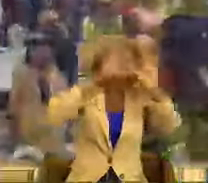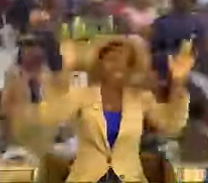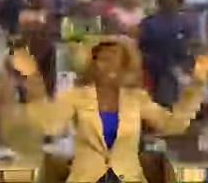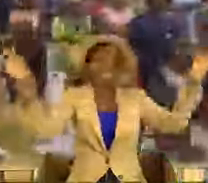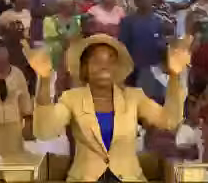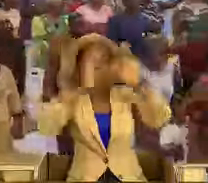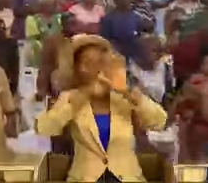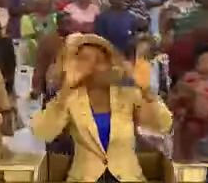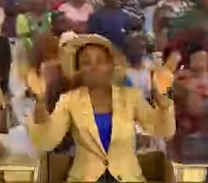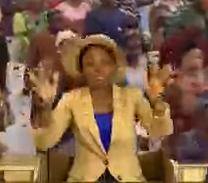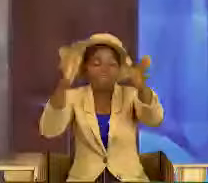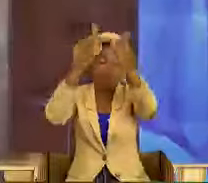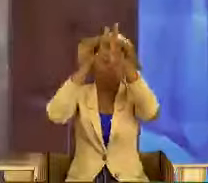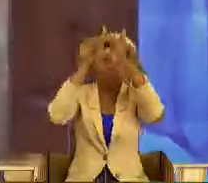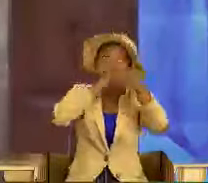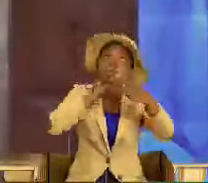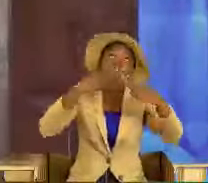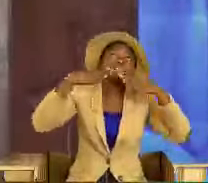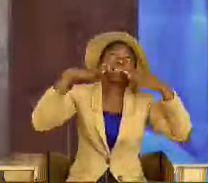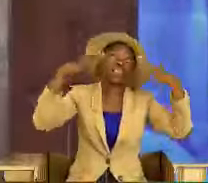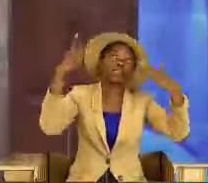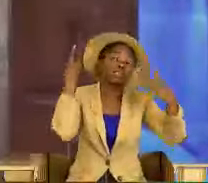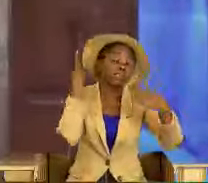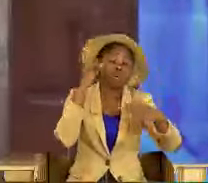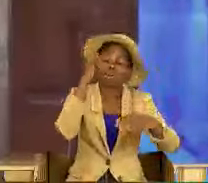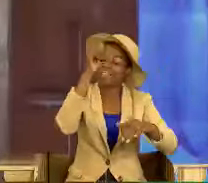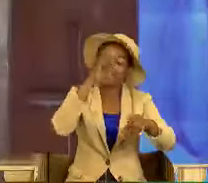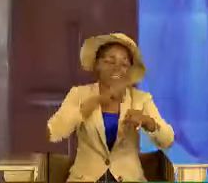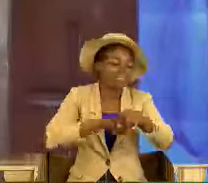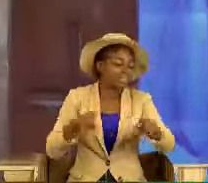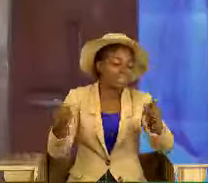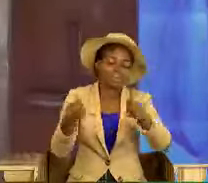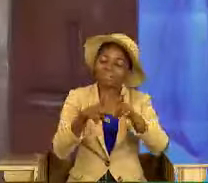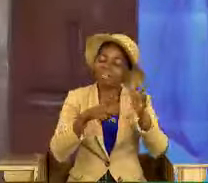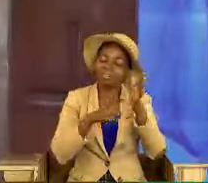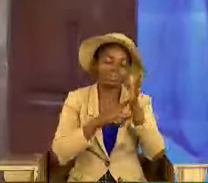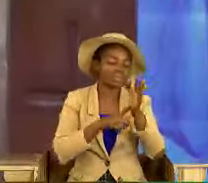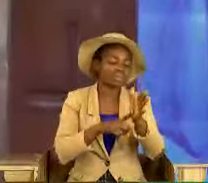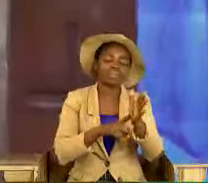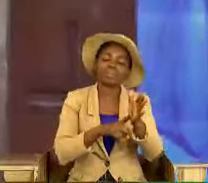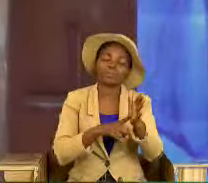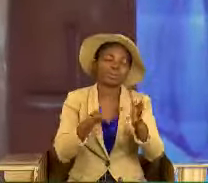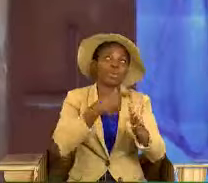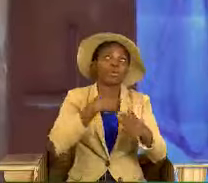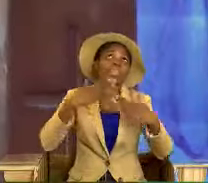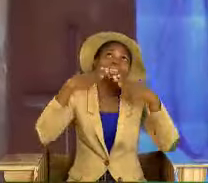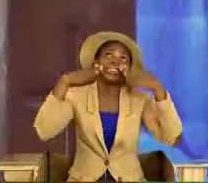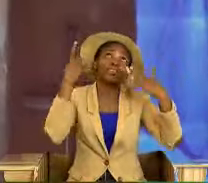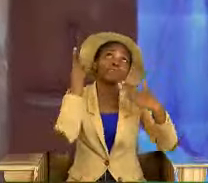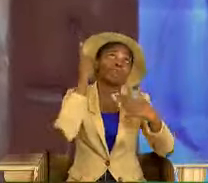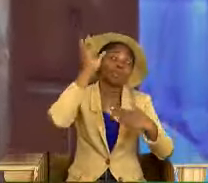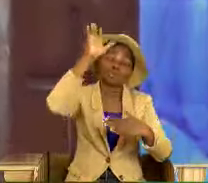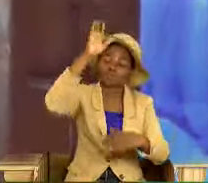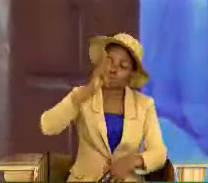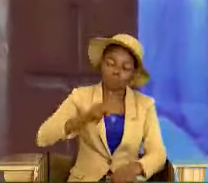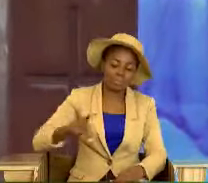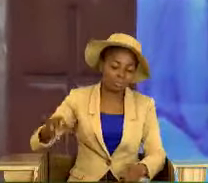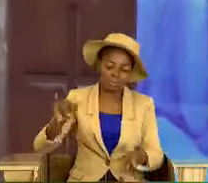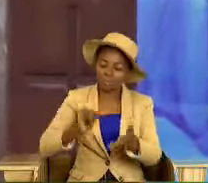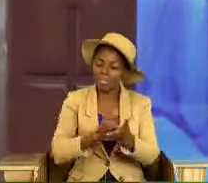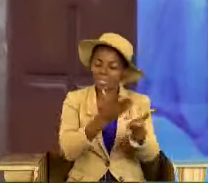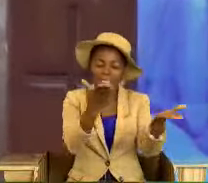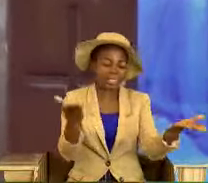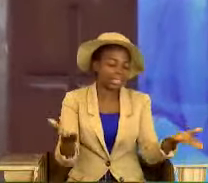hallelujah father we thank you for a time like this and we thank you for your people that you have brought to this